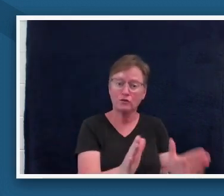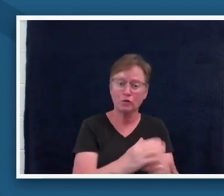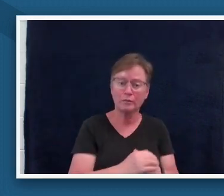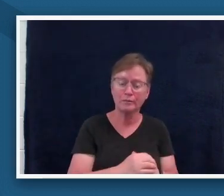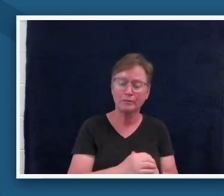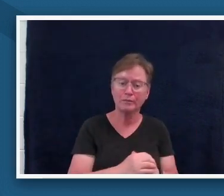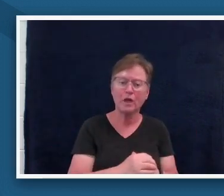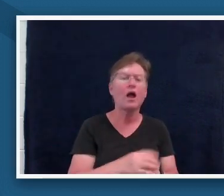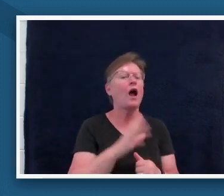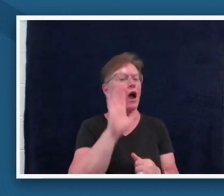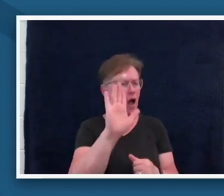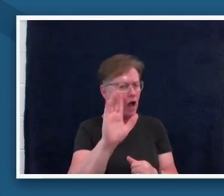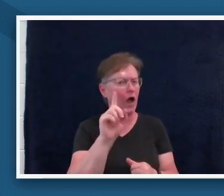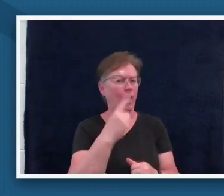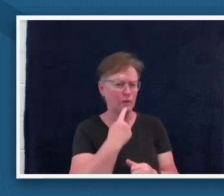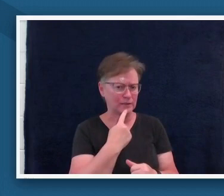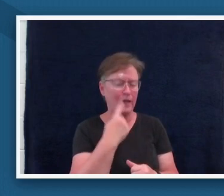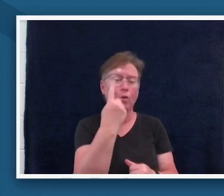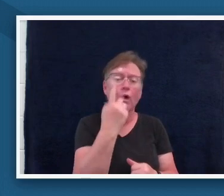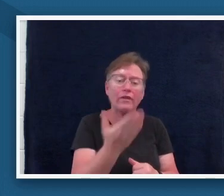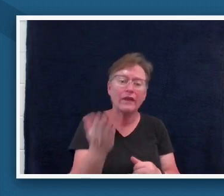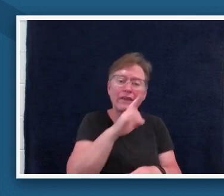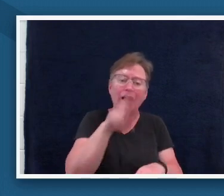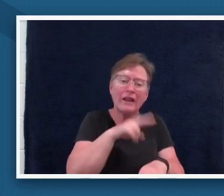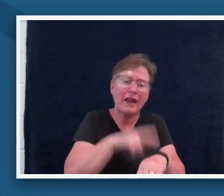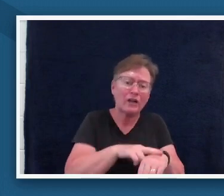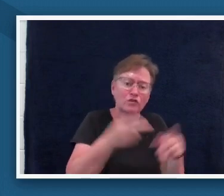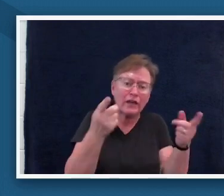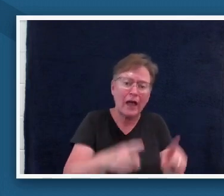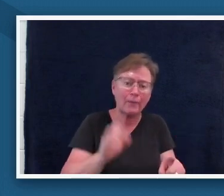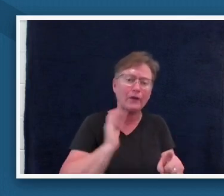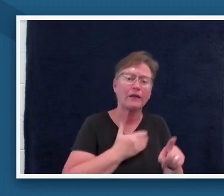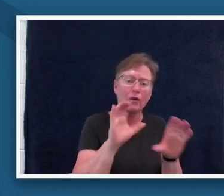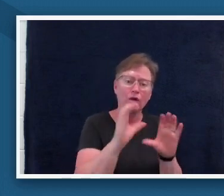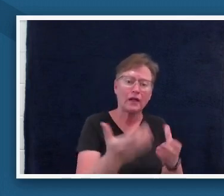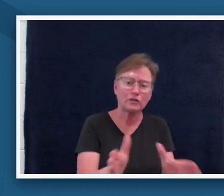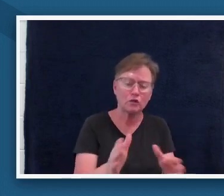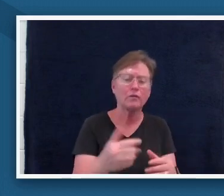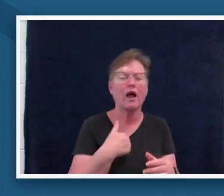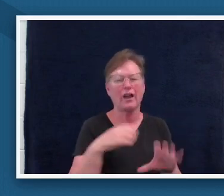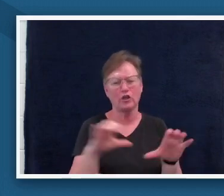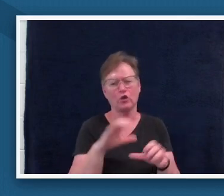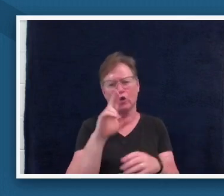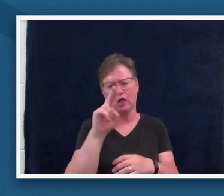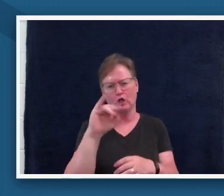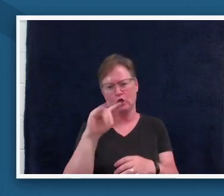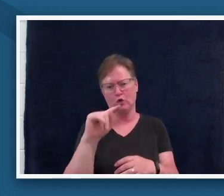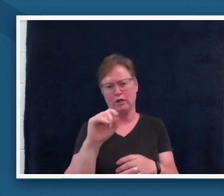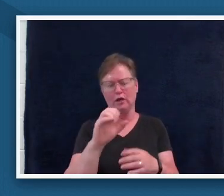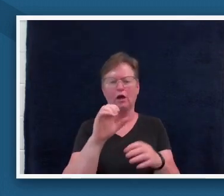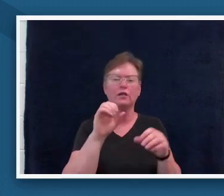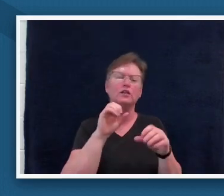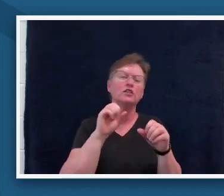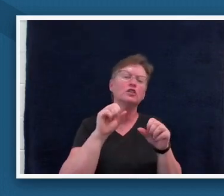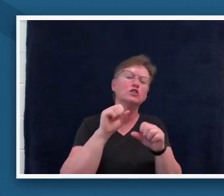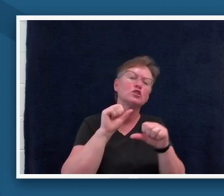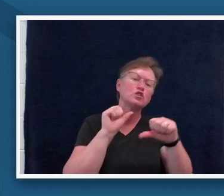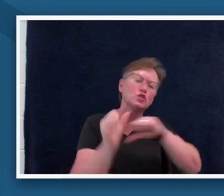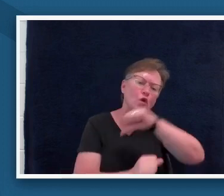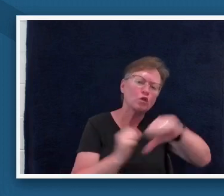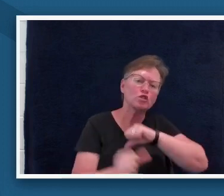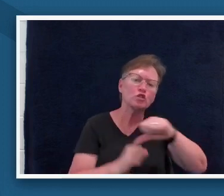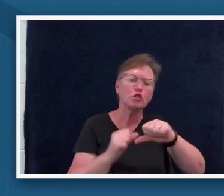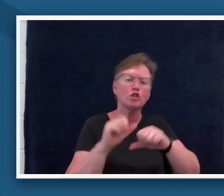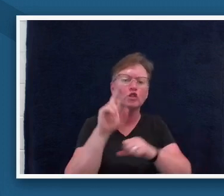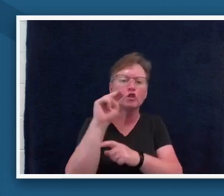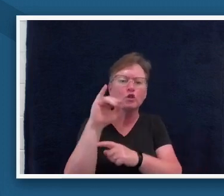happened kind of naturally within our classroom is I do a unit on social issues that exist in the world. And I start really basic with